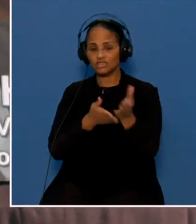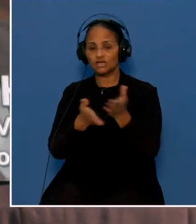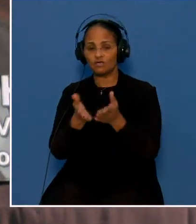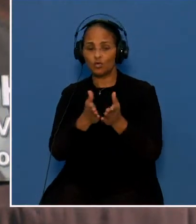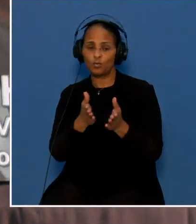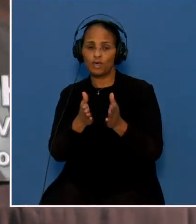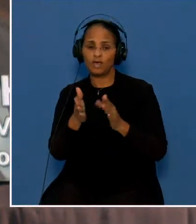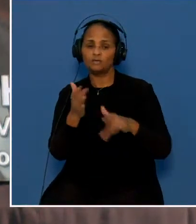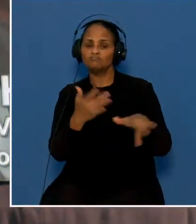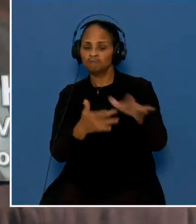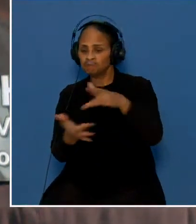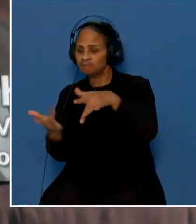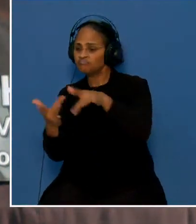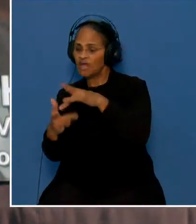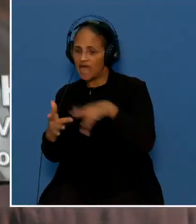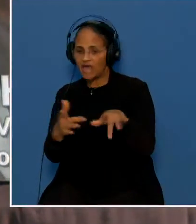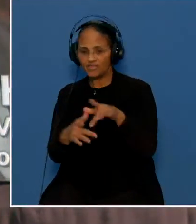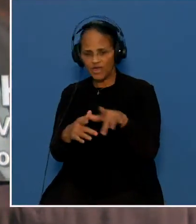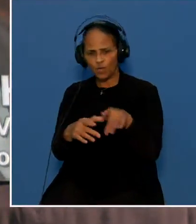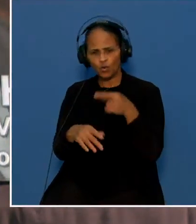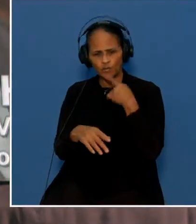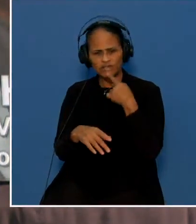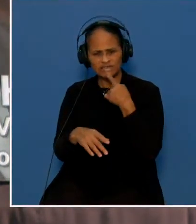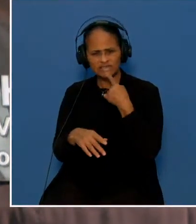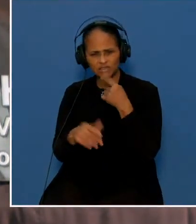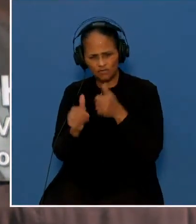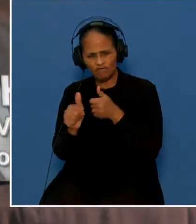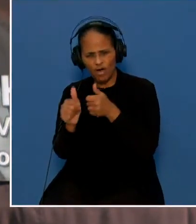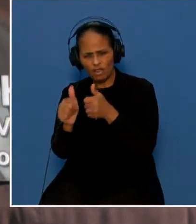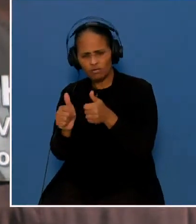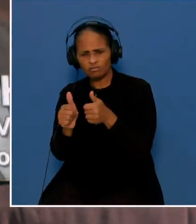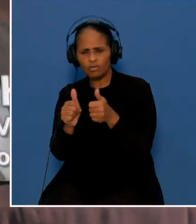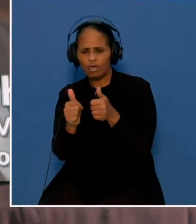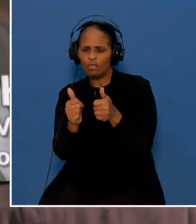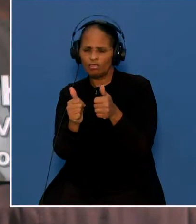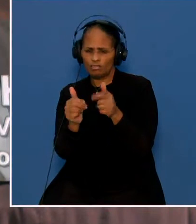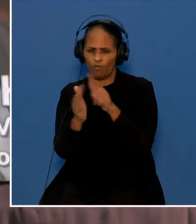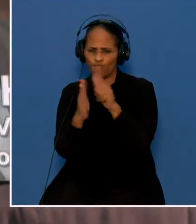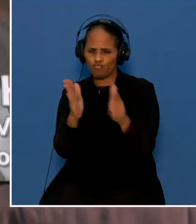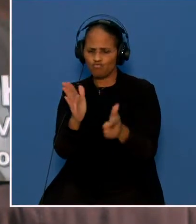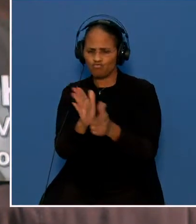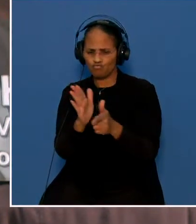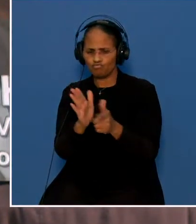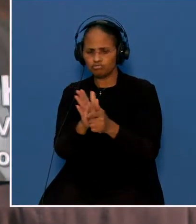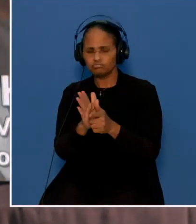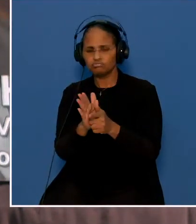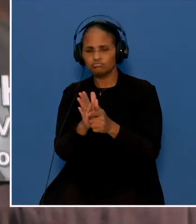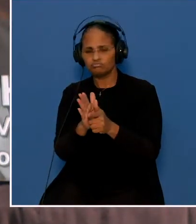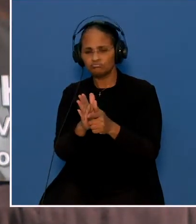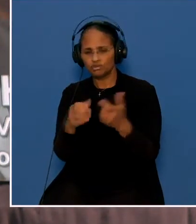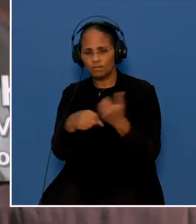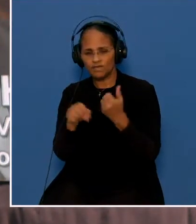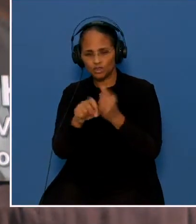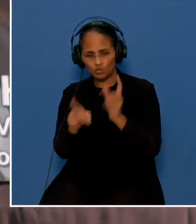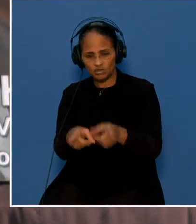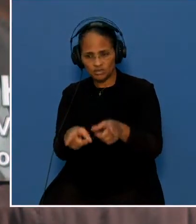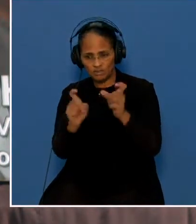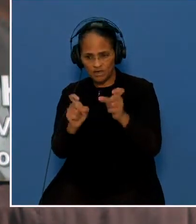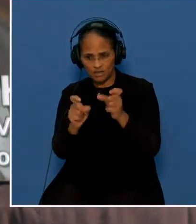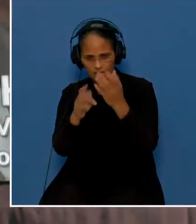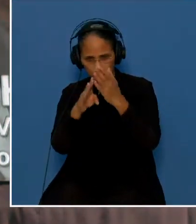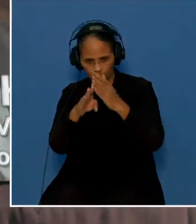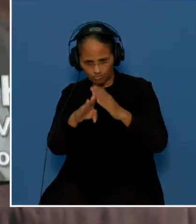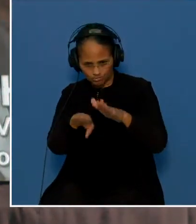on the roads enforcing the curfew as well as speed limits to ensure the safety of the motoring public.